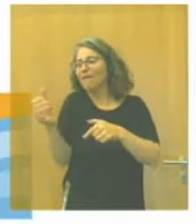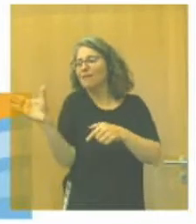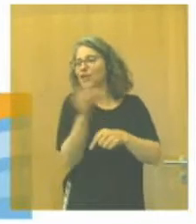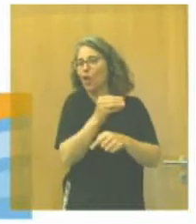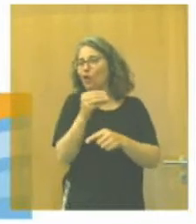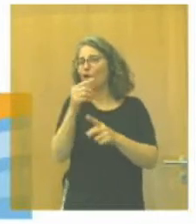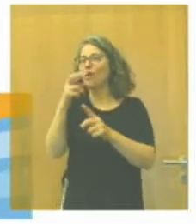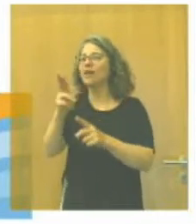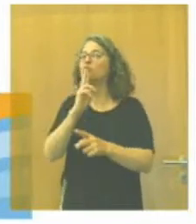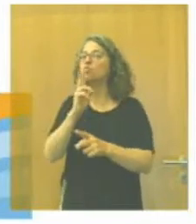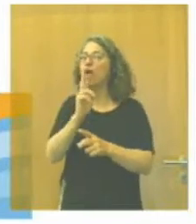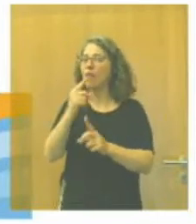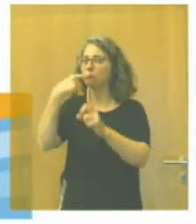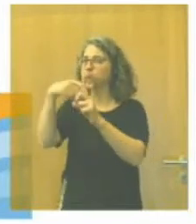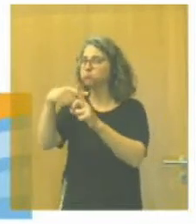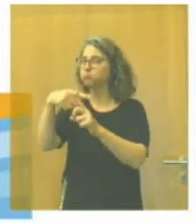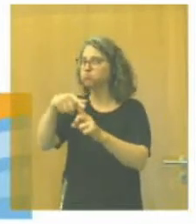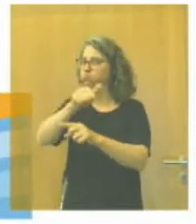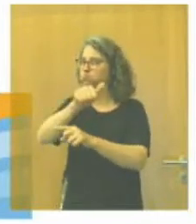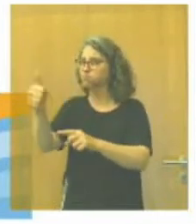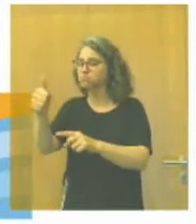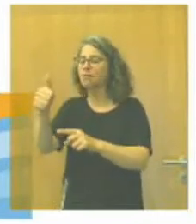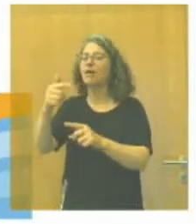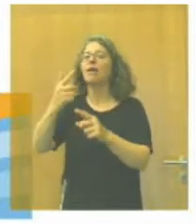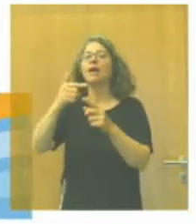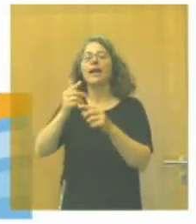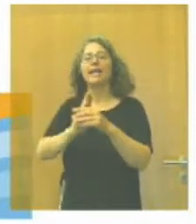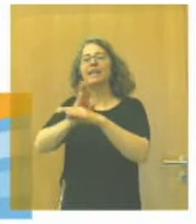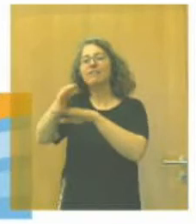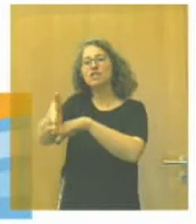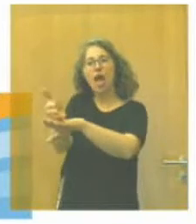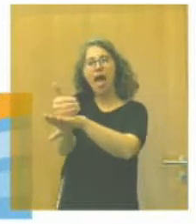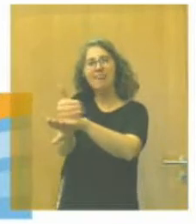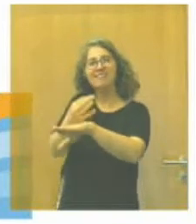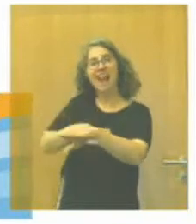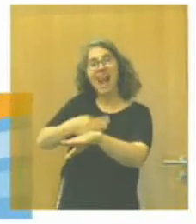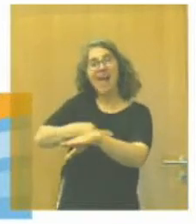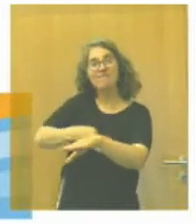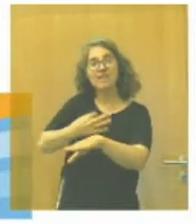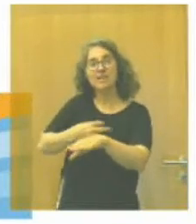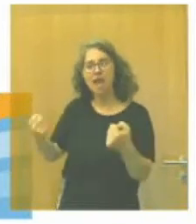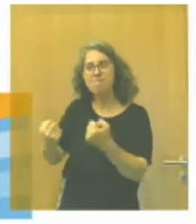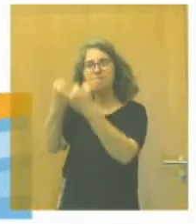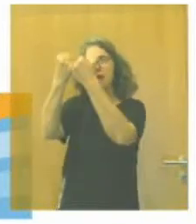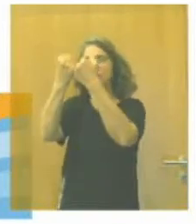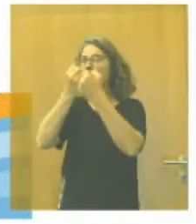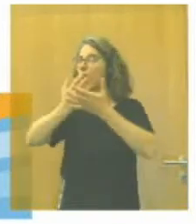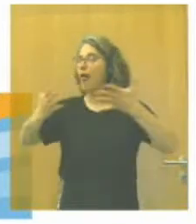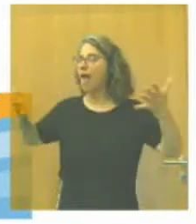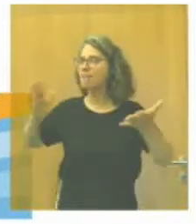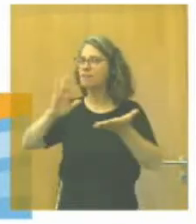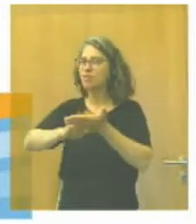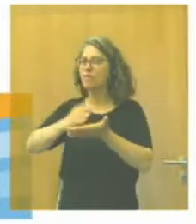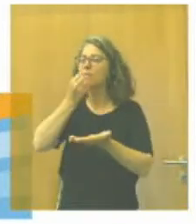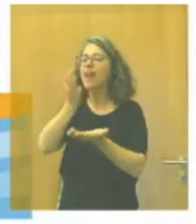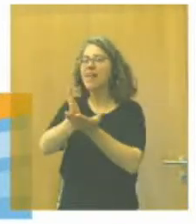gave at the beginning. Intervening early in life can have a big impact on the well-being across the entire life. And we included